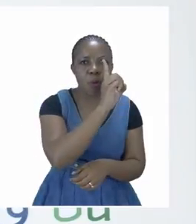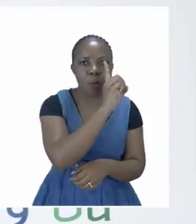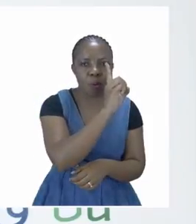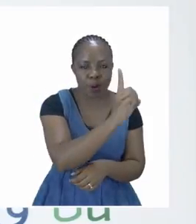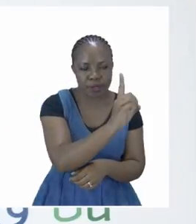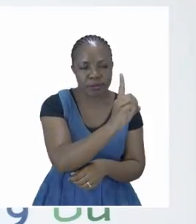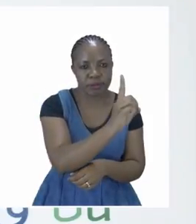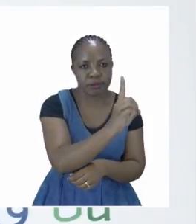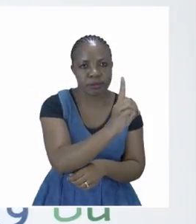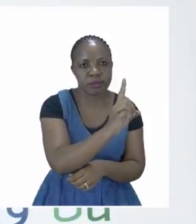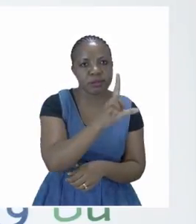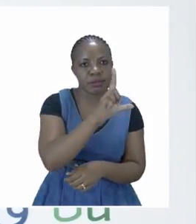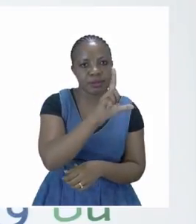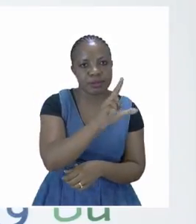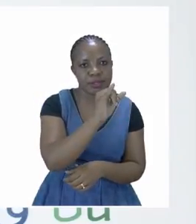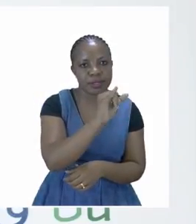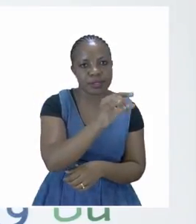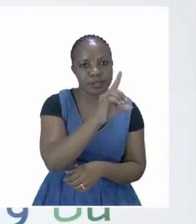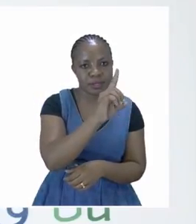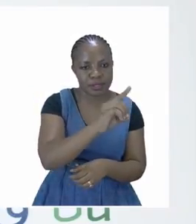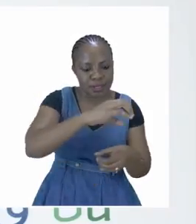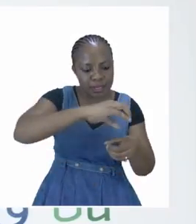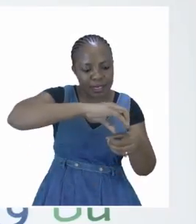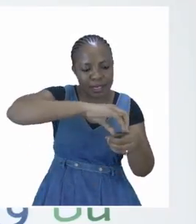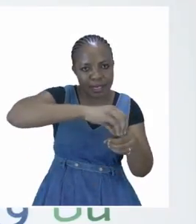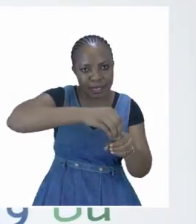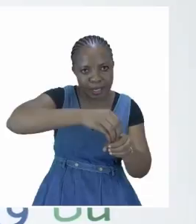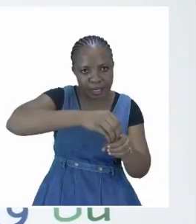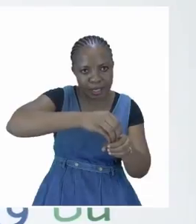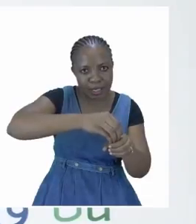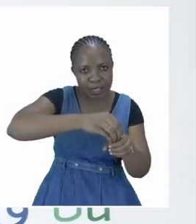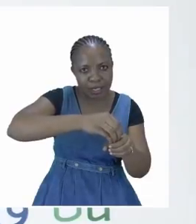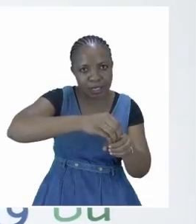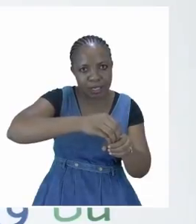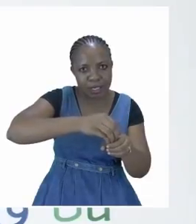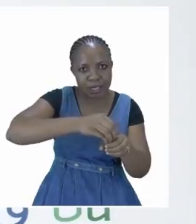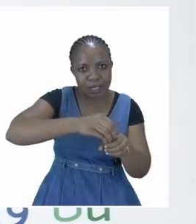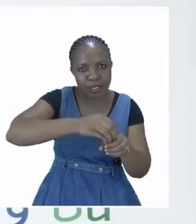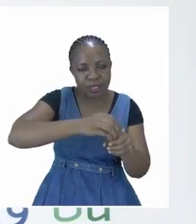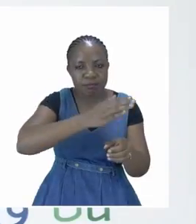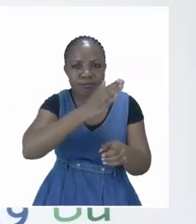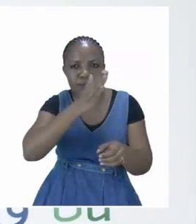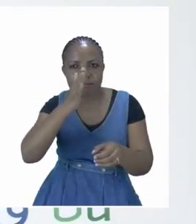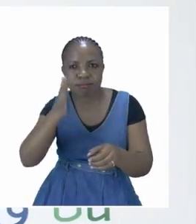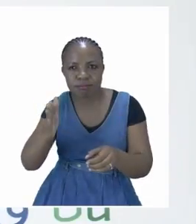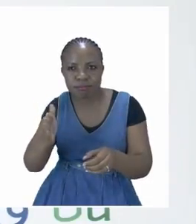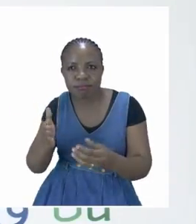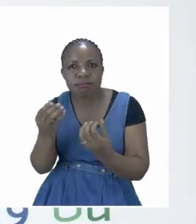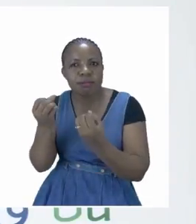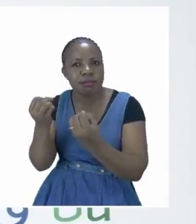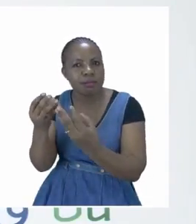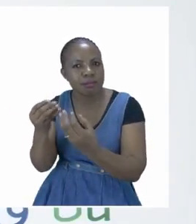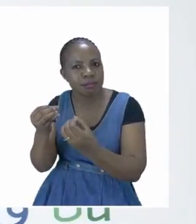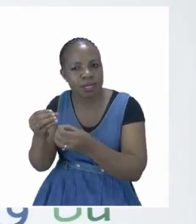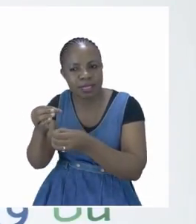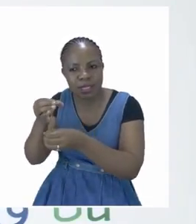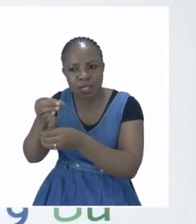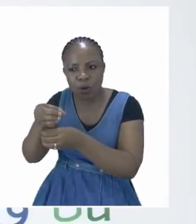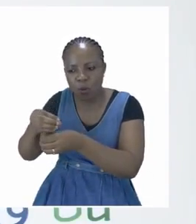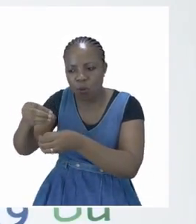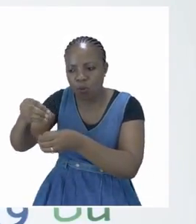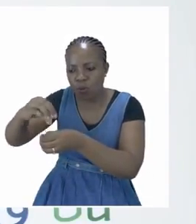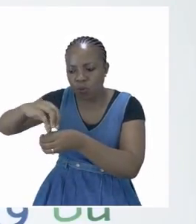lid. And what do we do on the other side? On the other side, if we have more